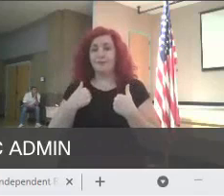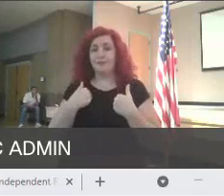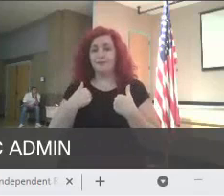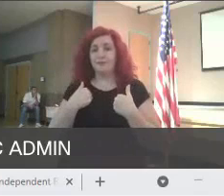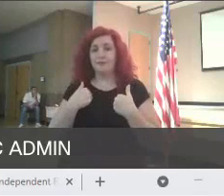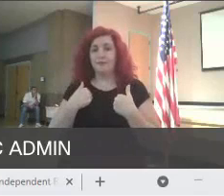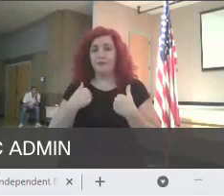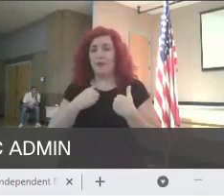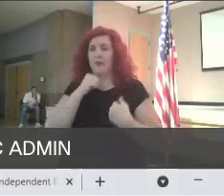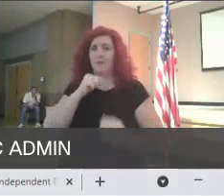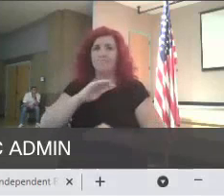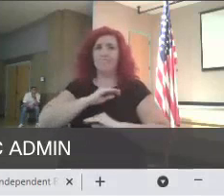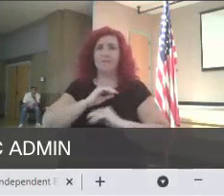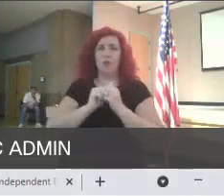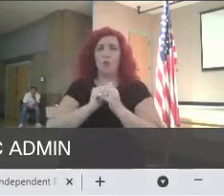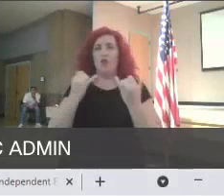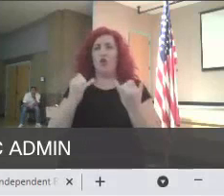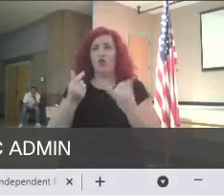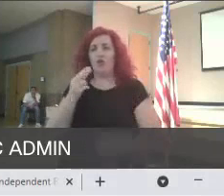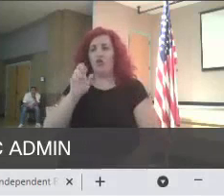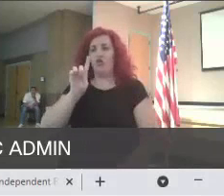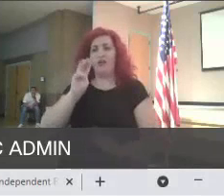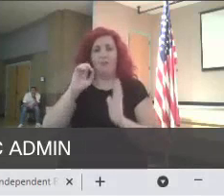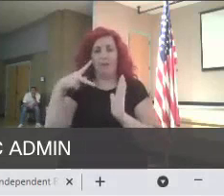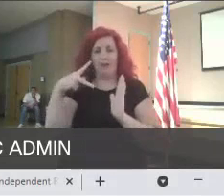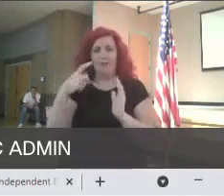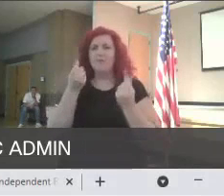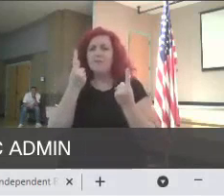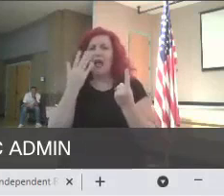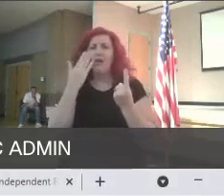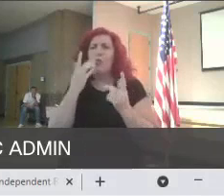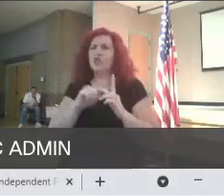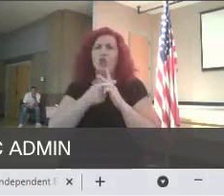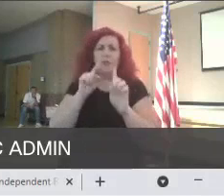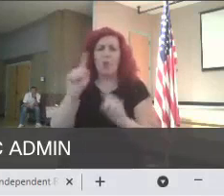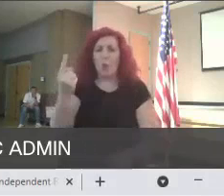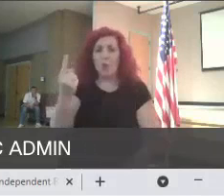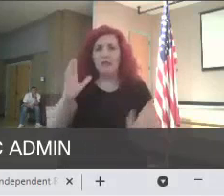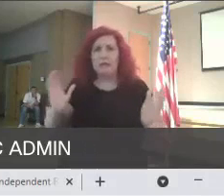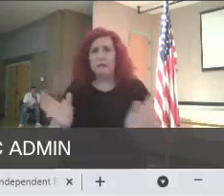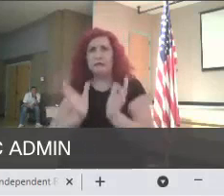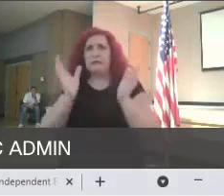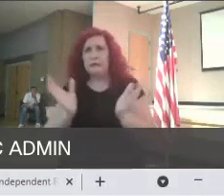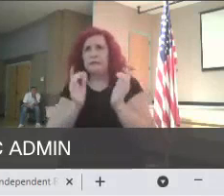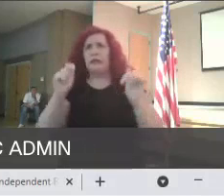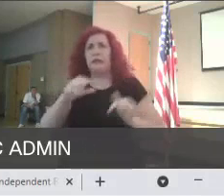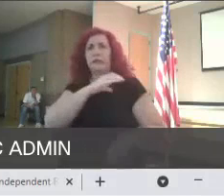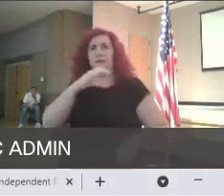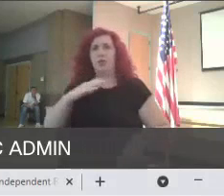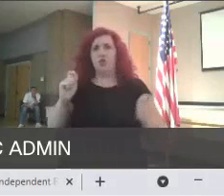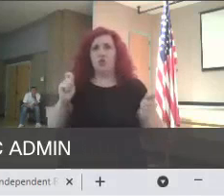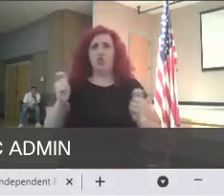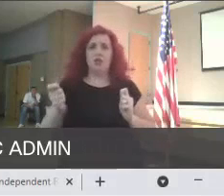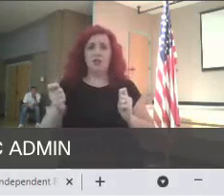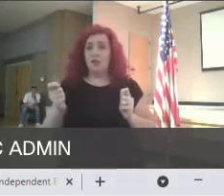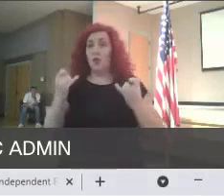unhappy with the current grid maps. And although I know the grid maps are just a starting point, I want to urge the Commission to adjust them because they currently